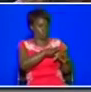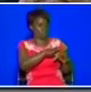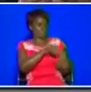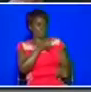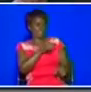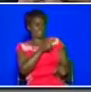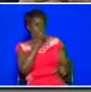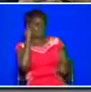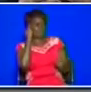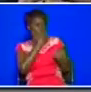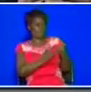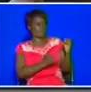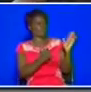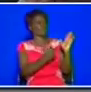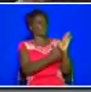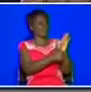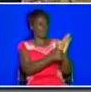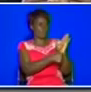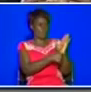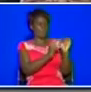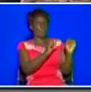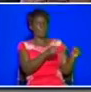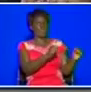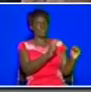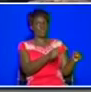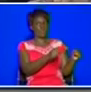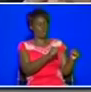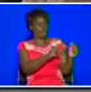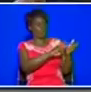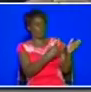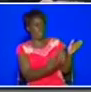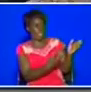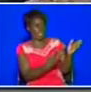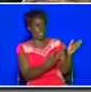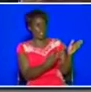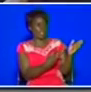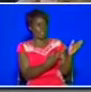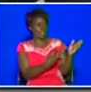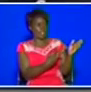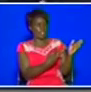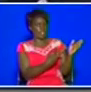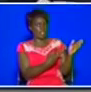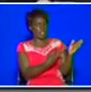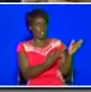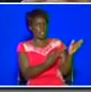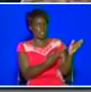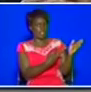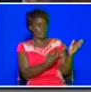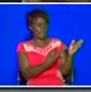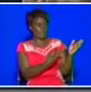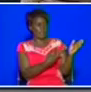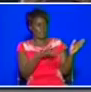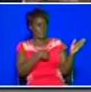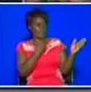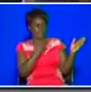our final hurdle. And we might trip on that hurdle, either this election or the next one. So we